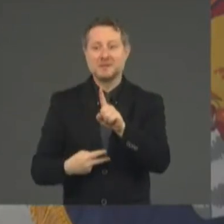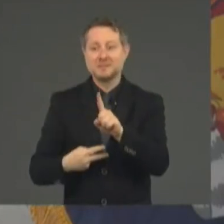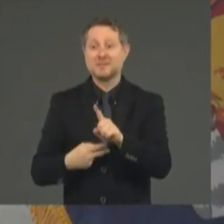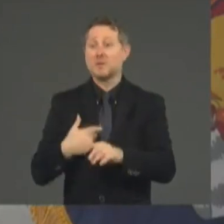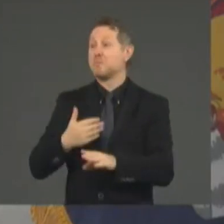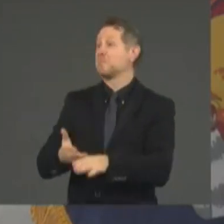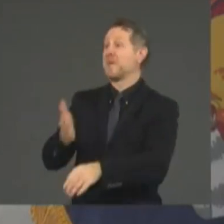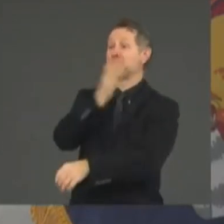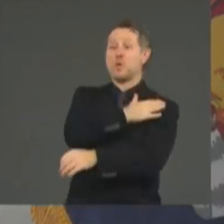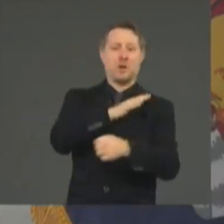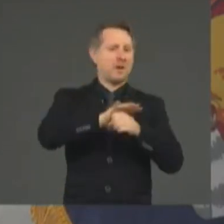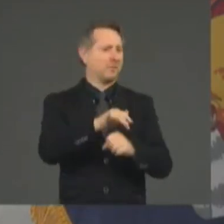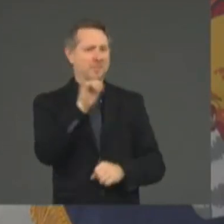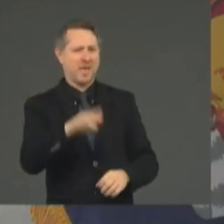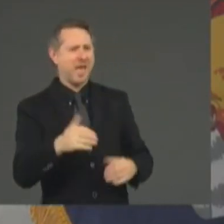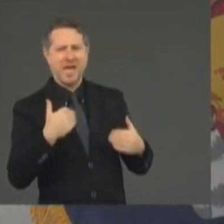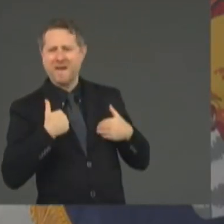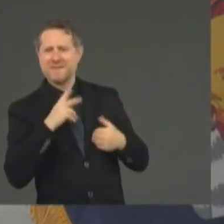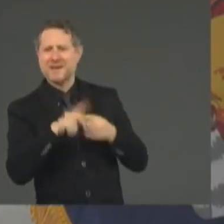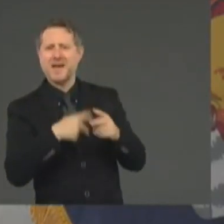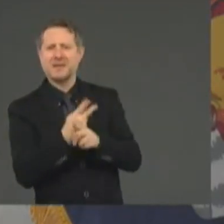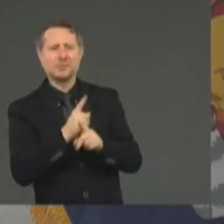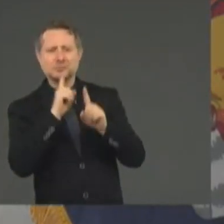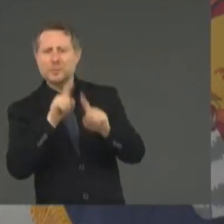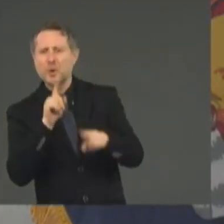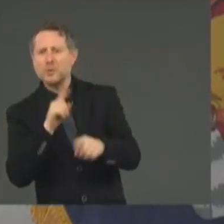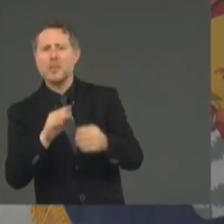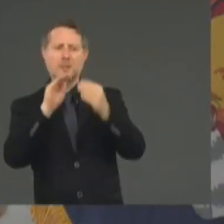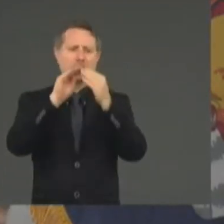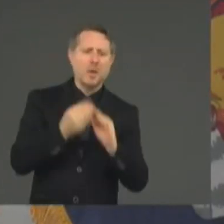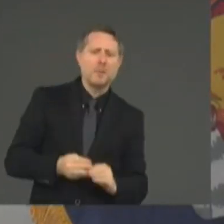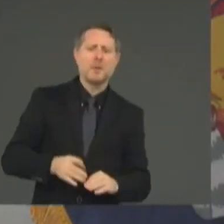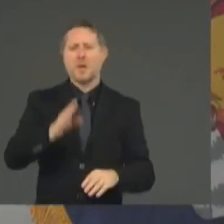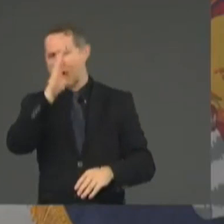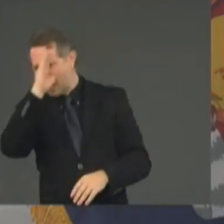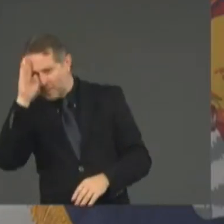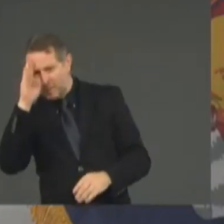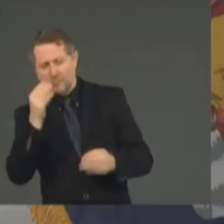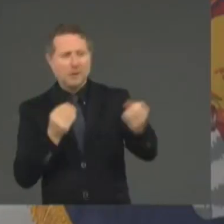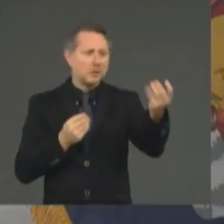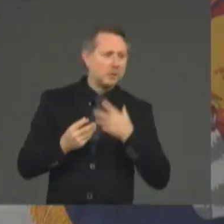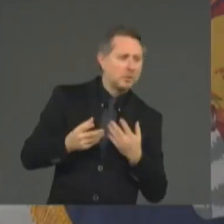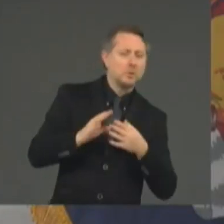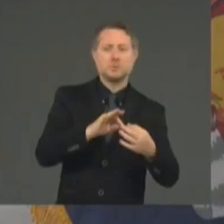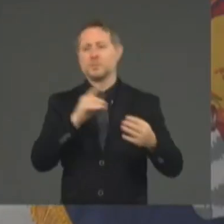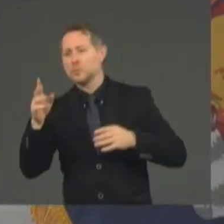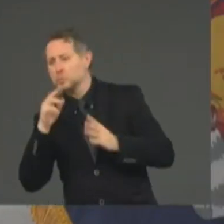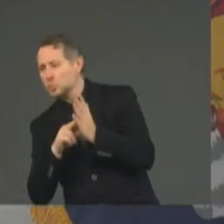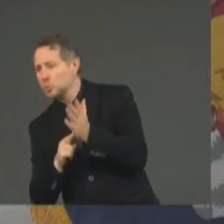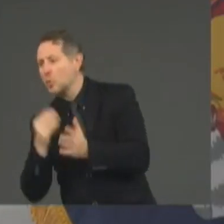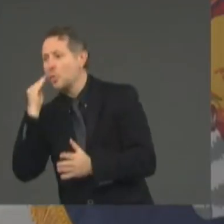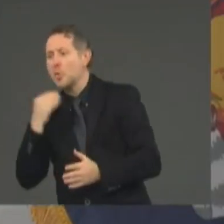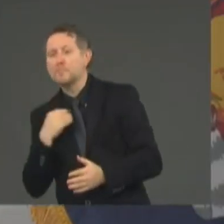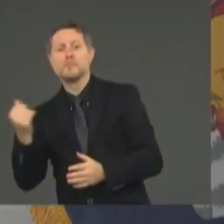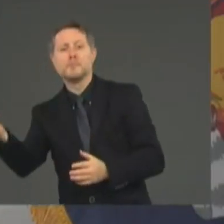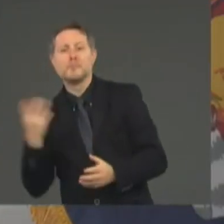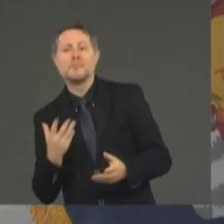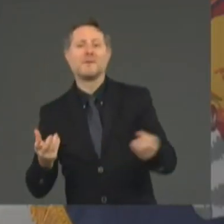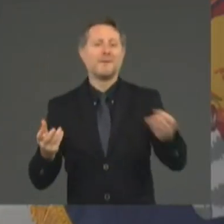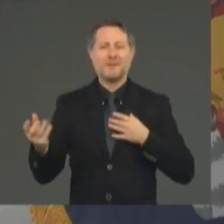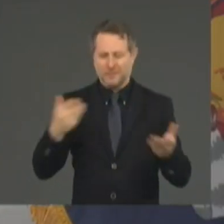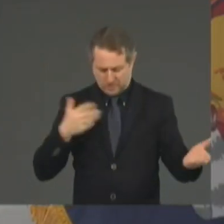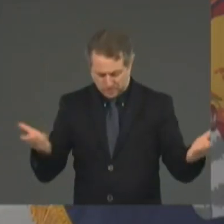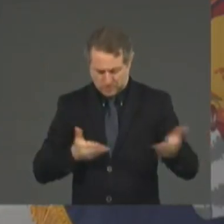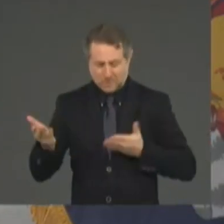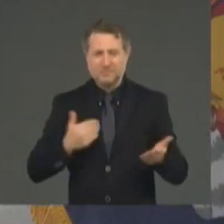this daily reporting by hospitals, reporting by nursing homes, reporting by testing sites.